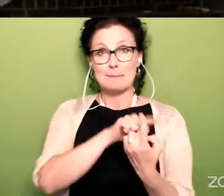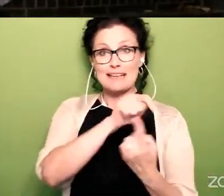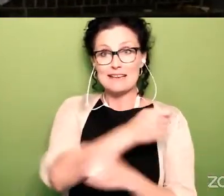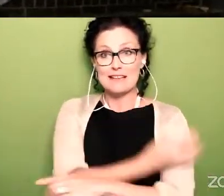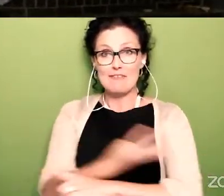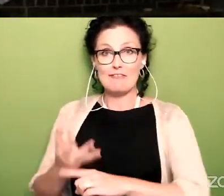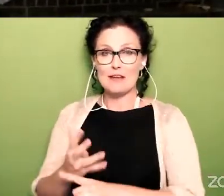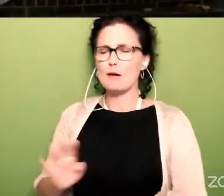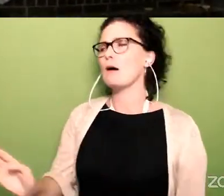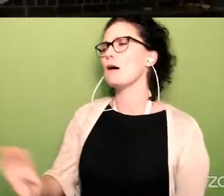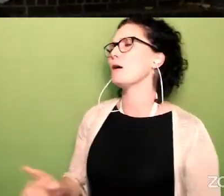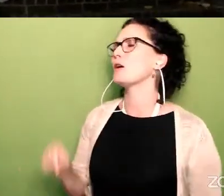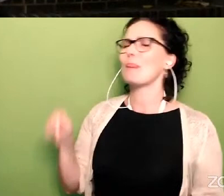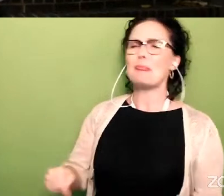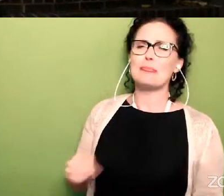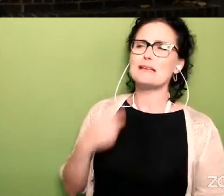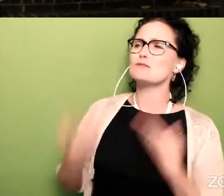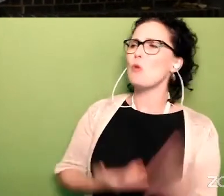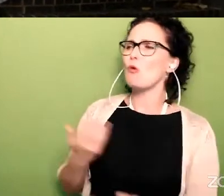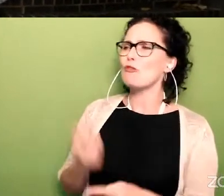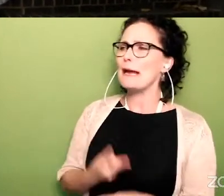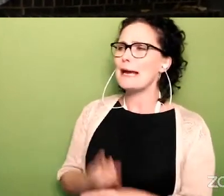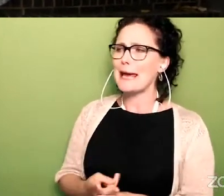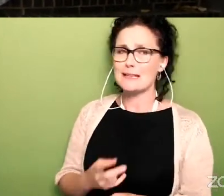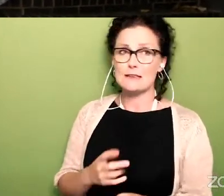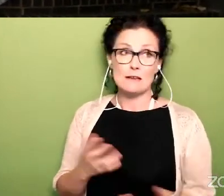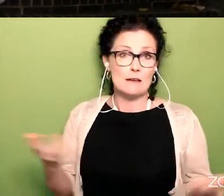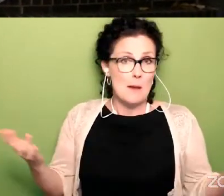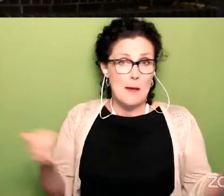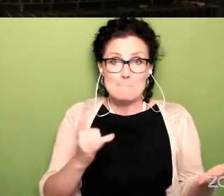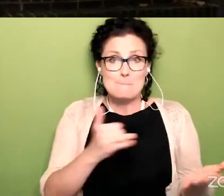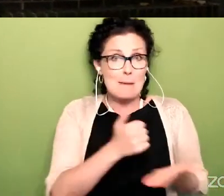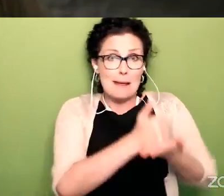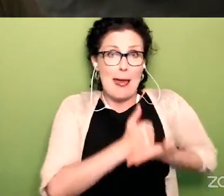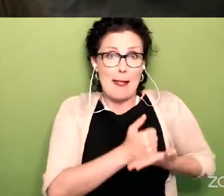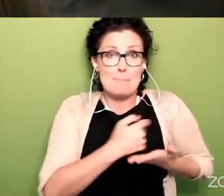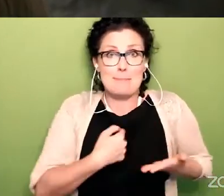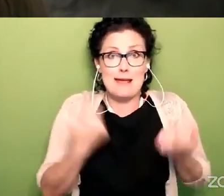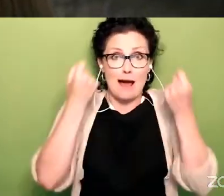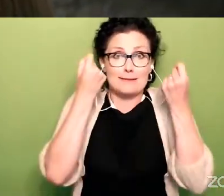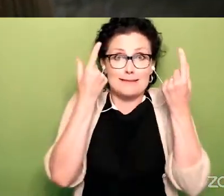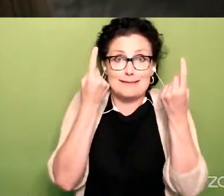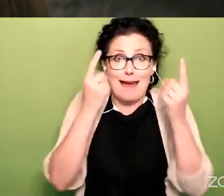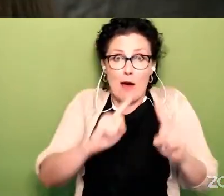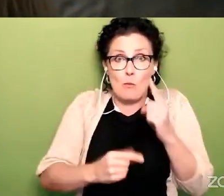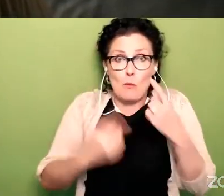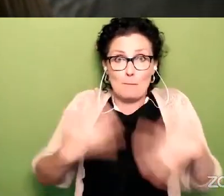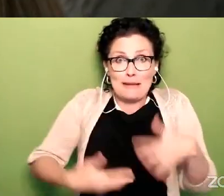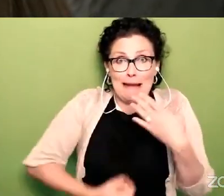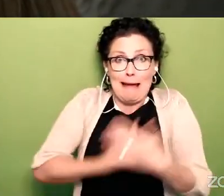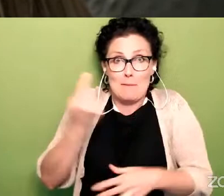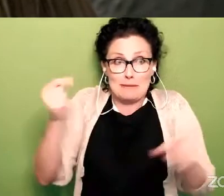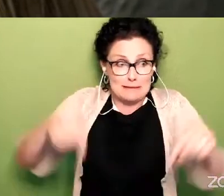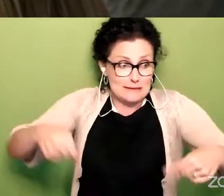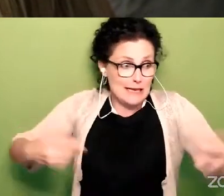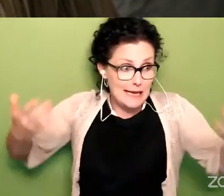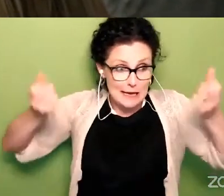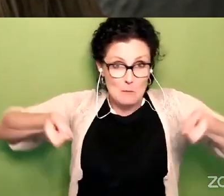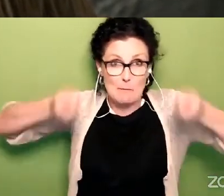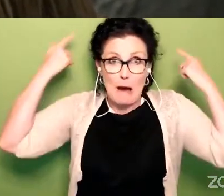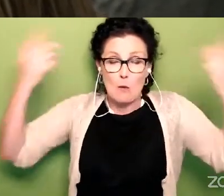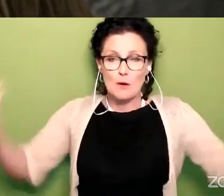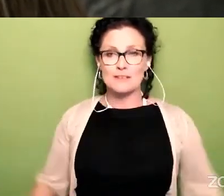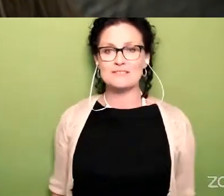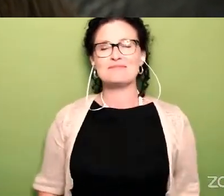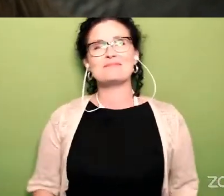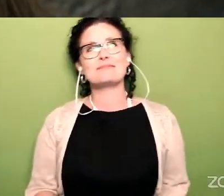was a beautiful day. The sky was clear and you could hear everything so full of life and so full of love.